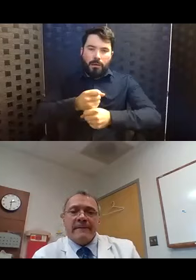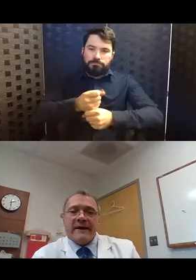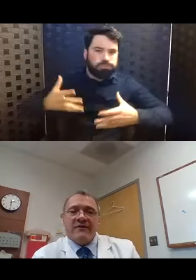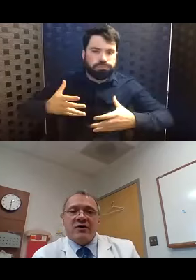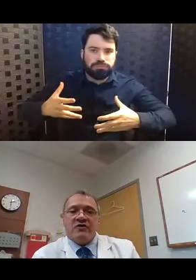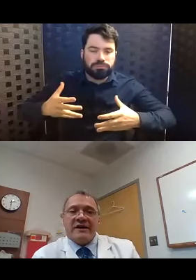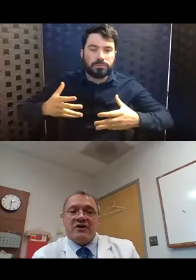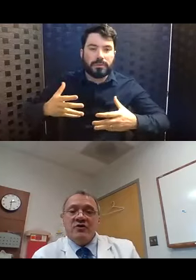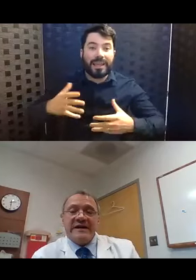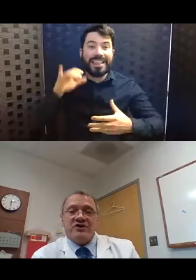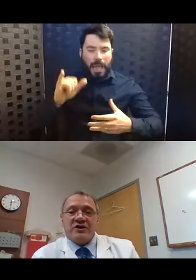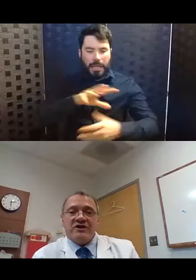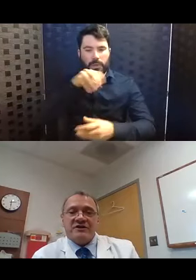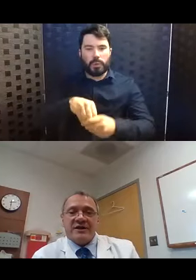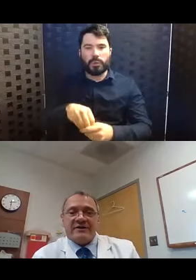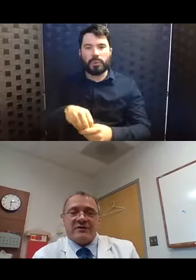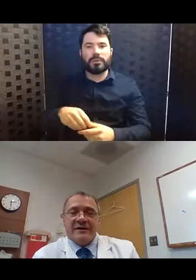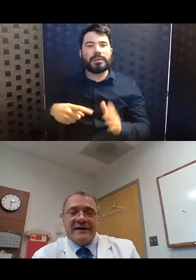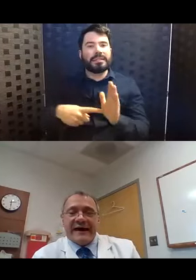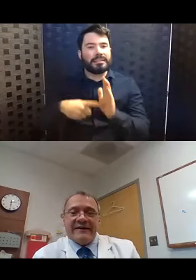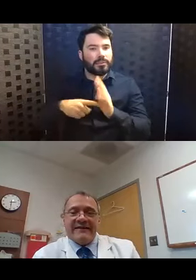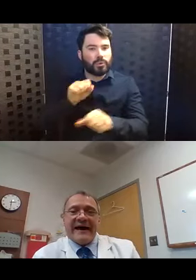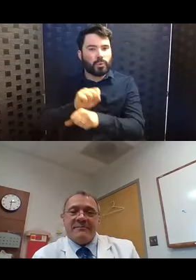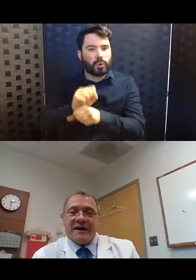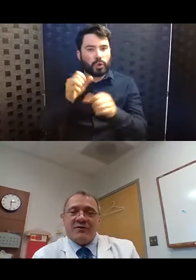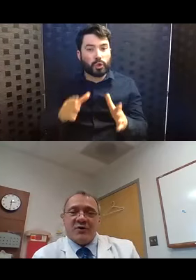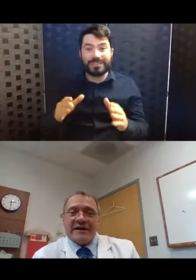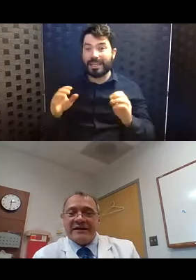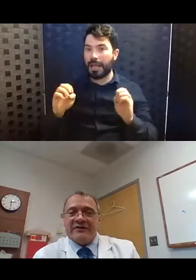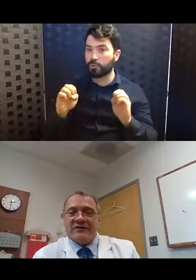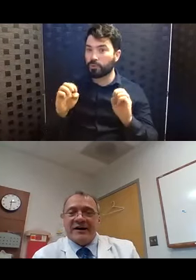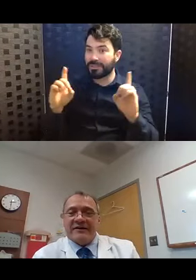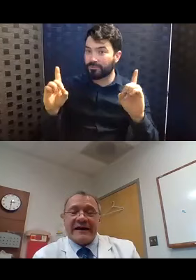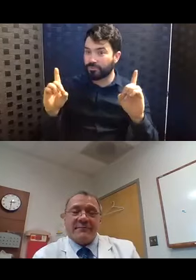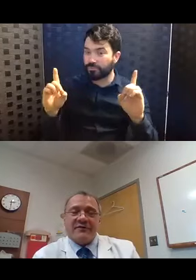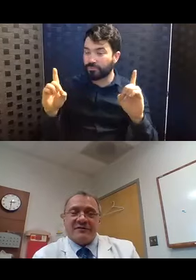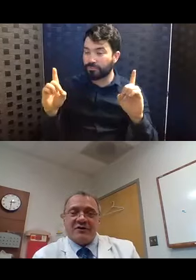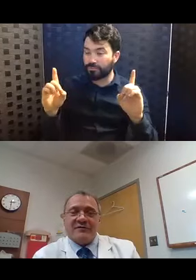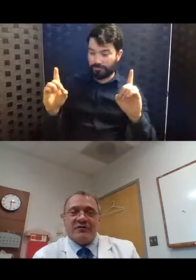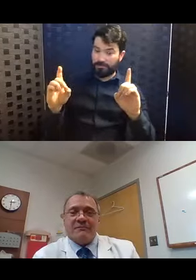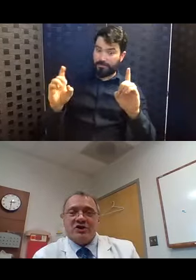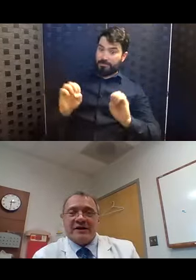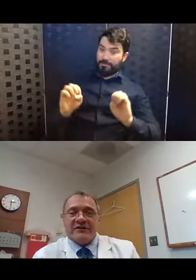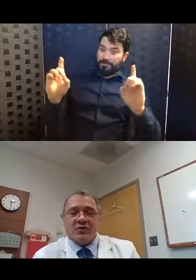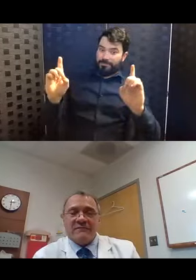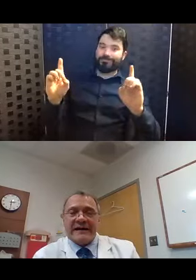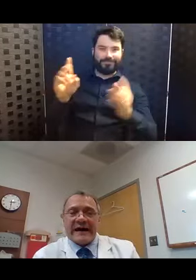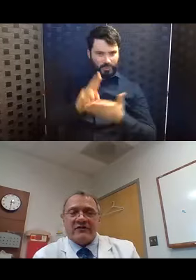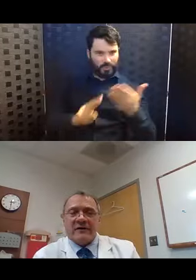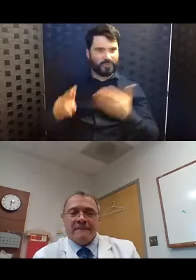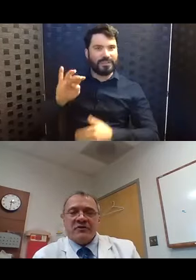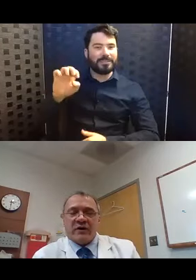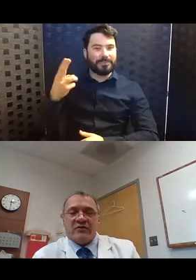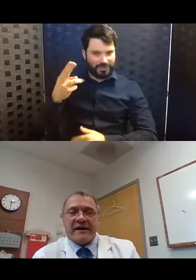workers, and those include the education sector. And that, by the way, is the campus of the University of Michigan. And so we've been